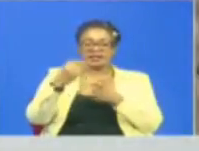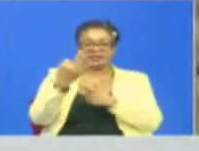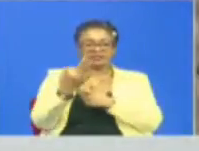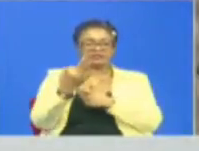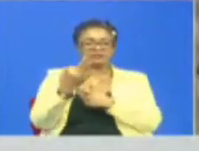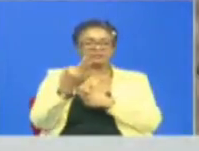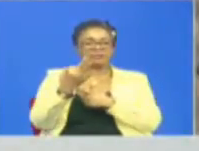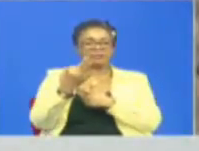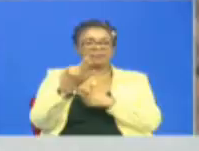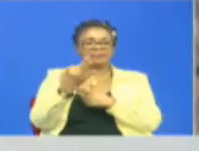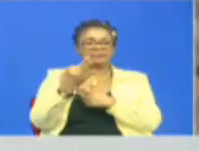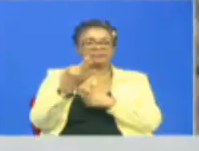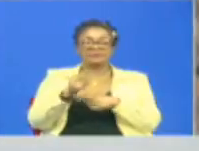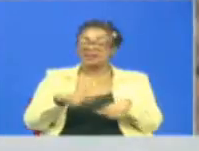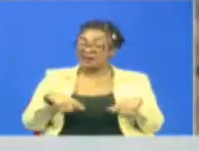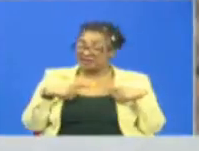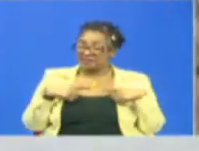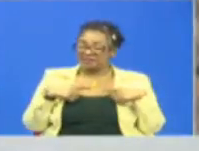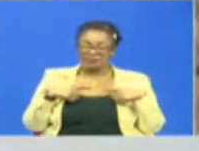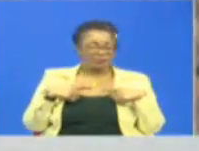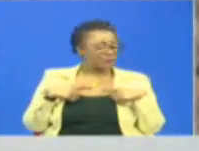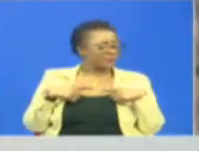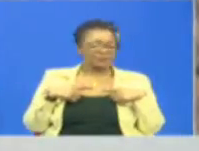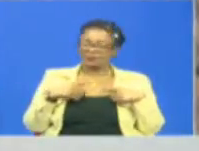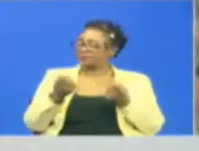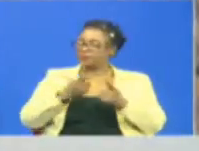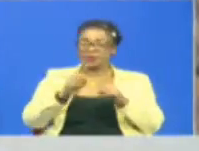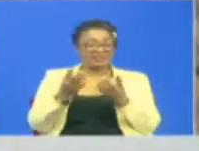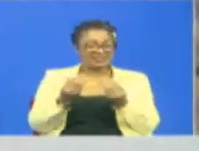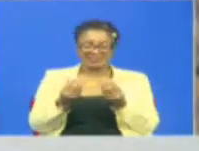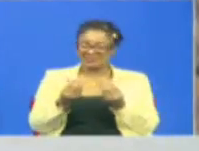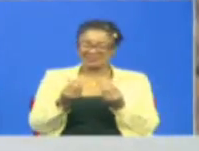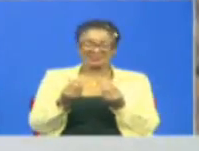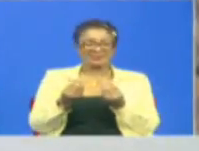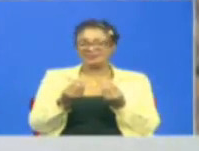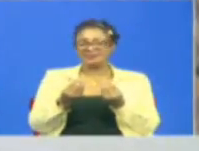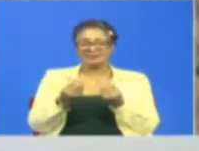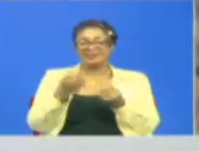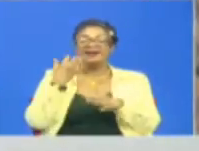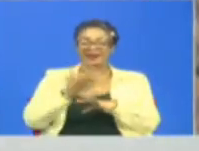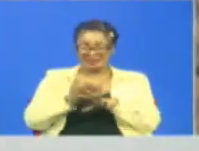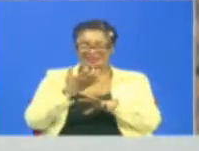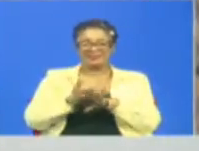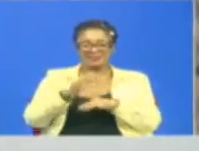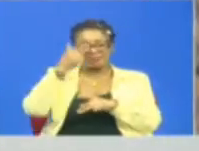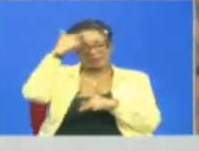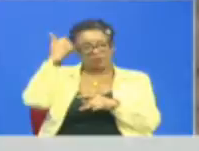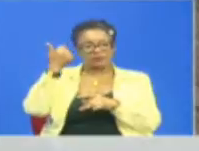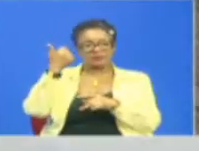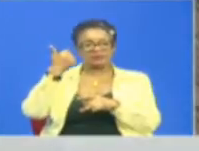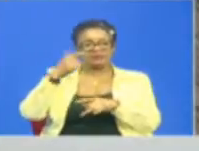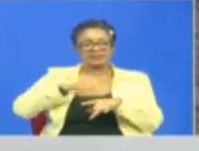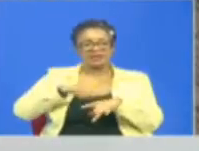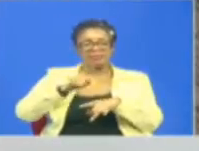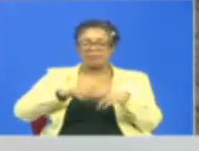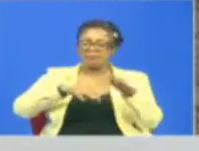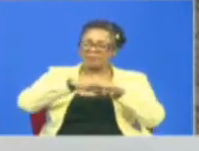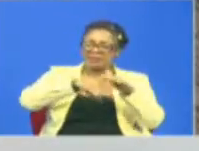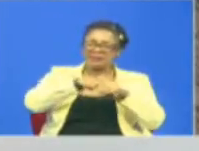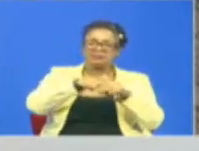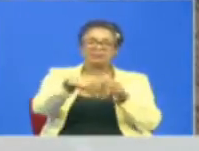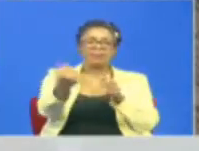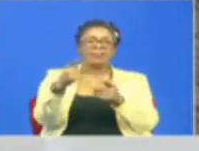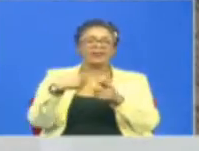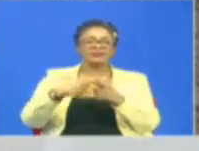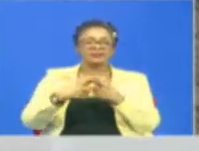Maisha ilikuwa si rahisi huko nje. Si rahisi, ni ngumu kwa sababu unaenda huko unacheza, unaenda kuadapt